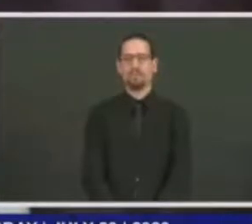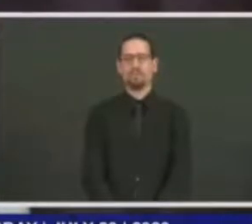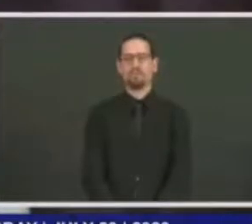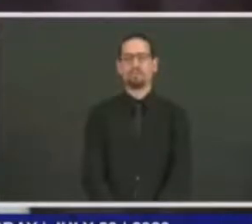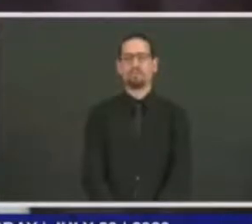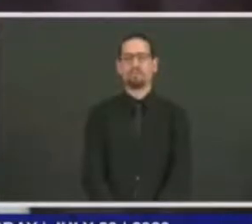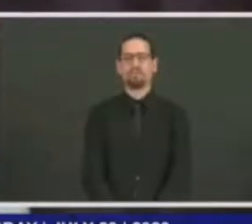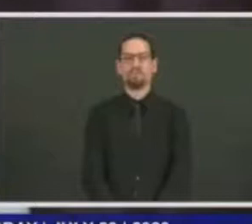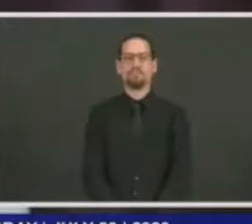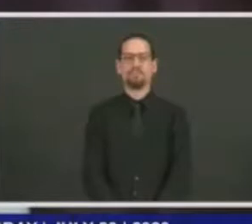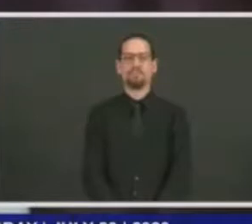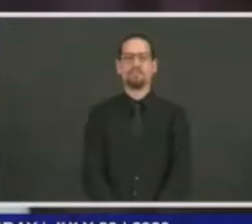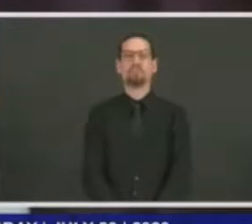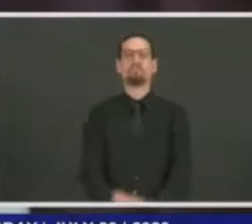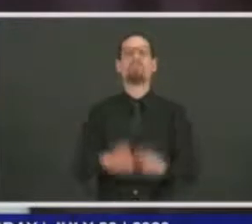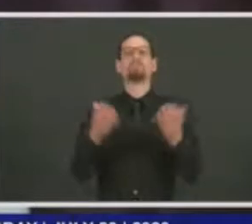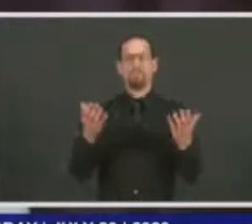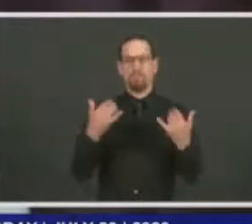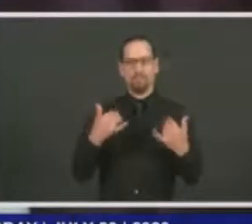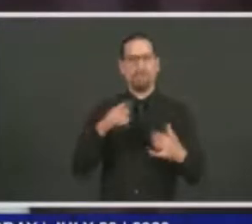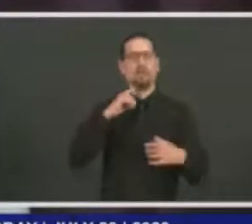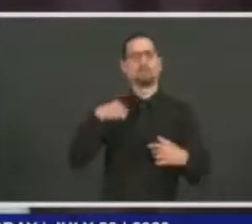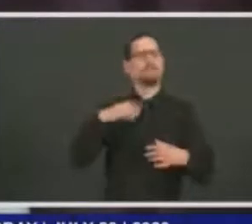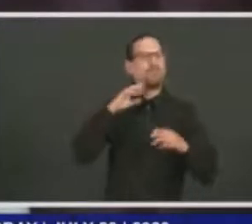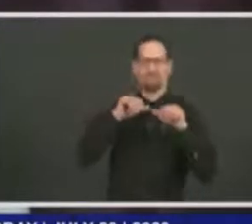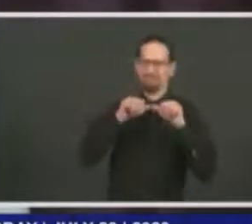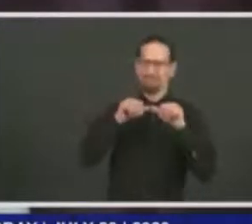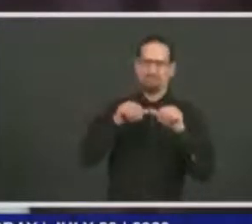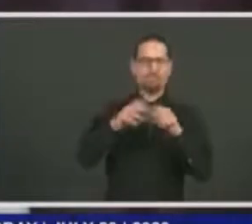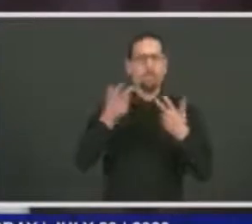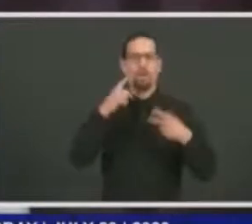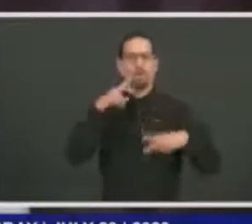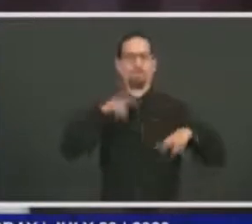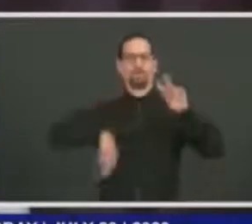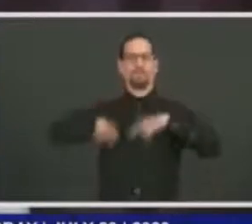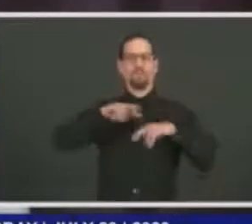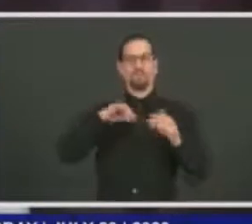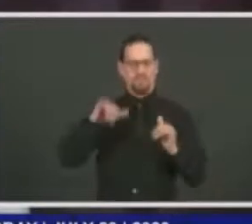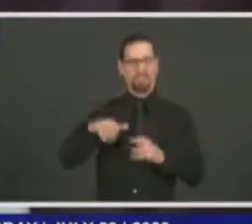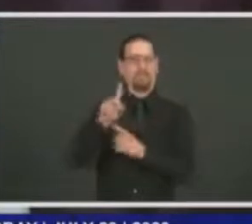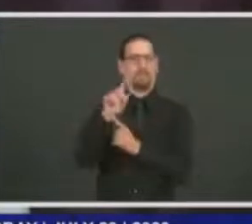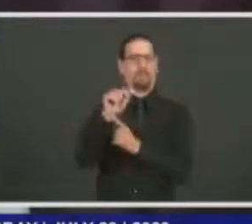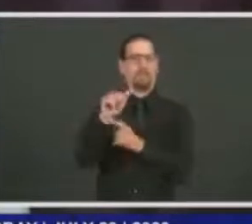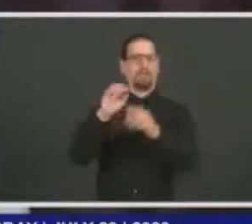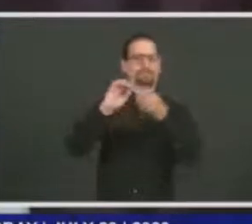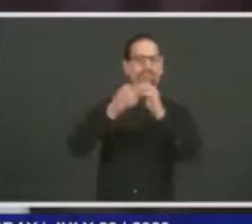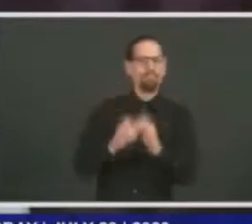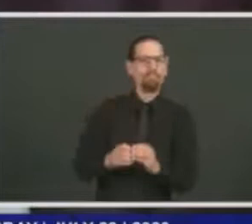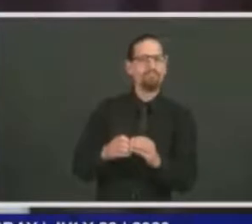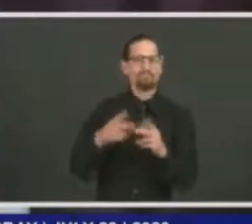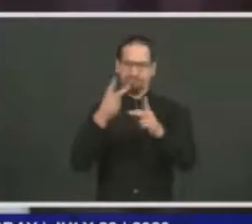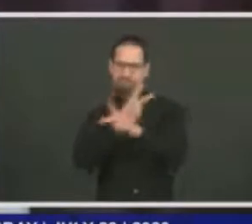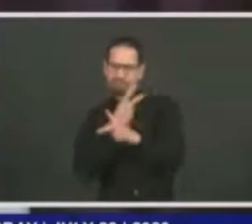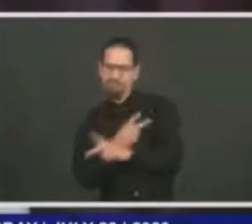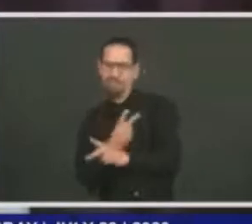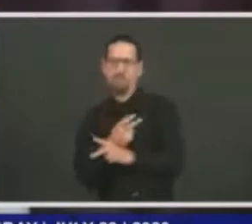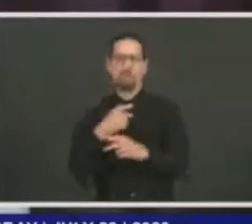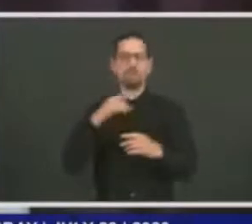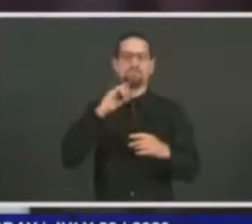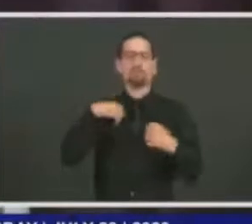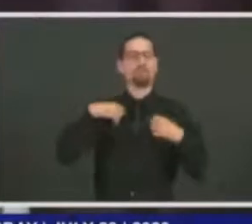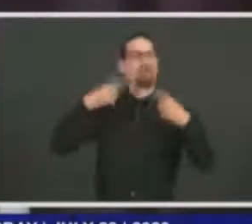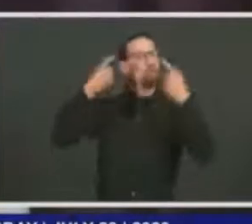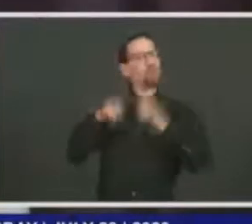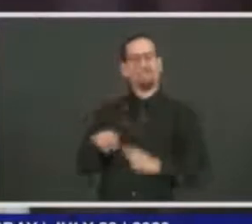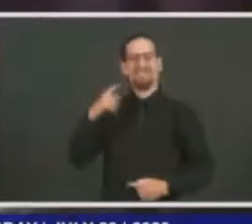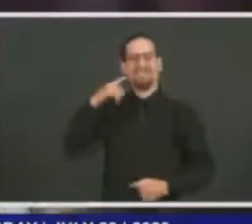So we're going to continue to look at the data. As an educator, I agree with what the governor said. Our kids do 100% better when